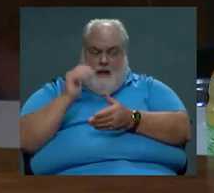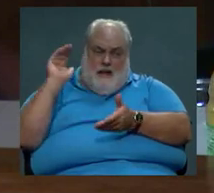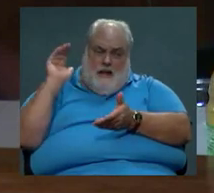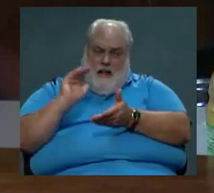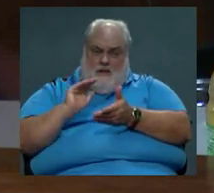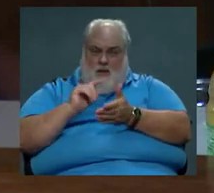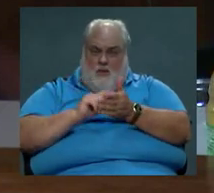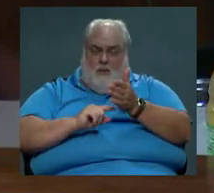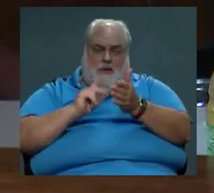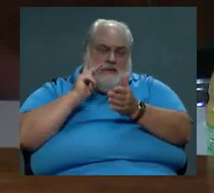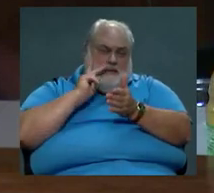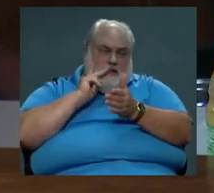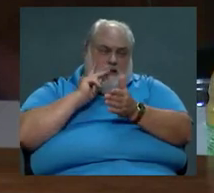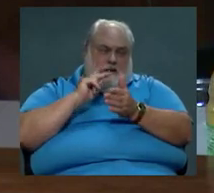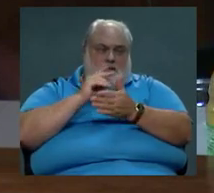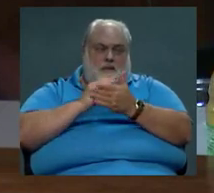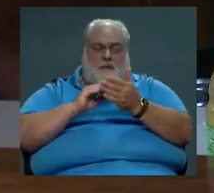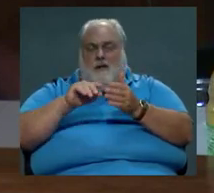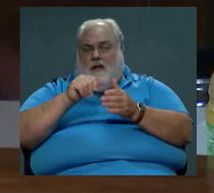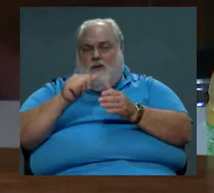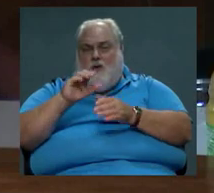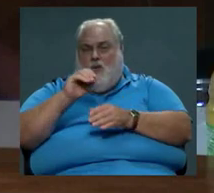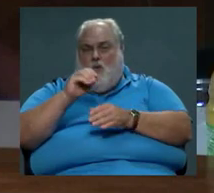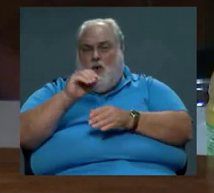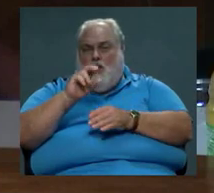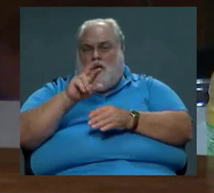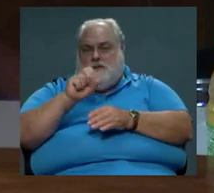than what we see at other courses in there.